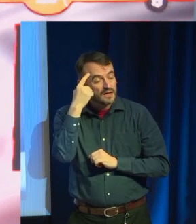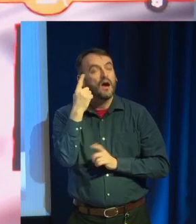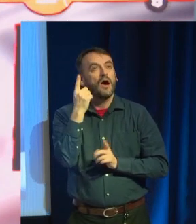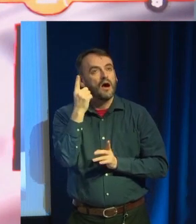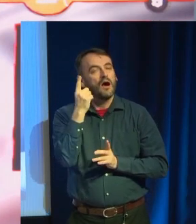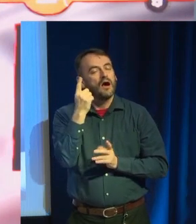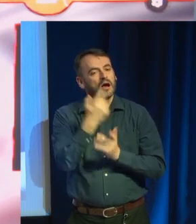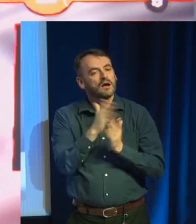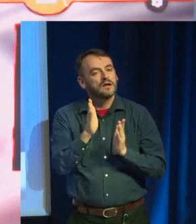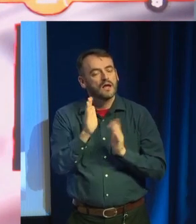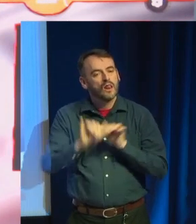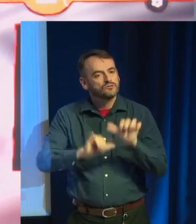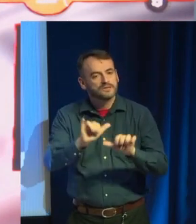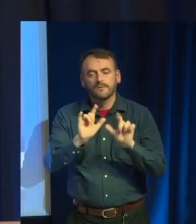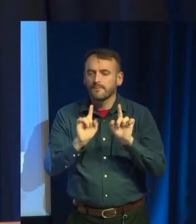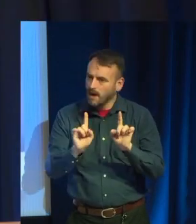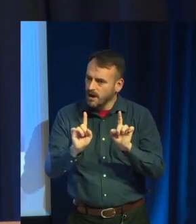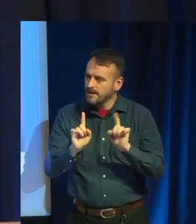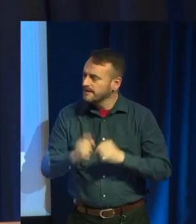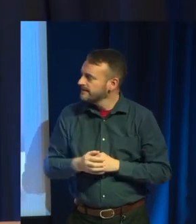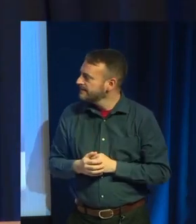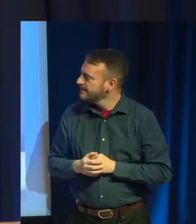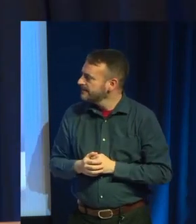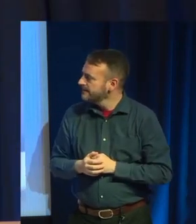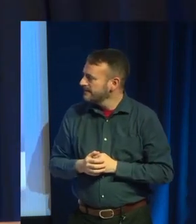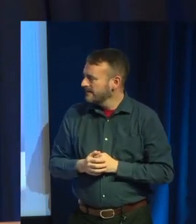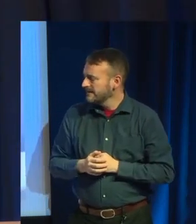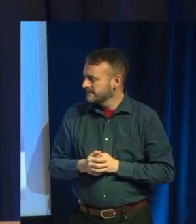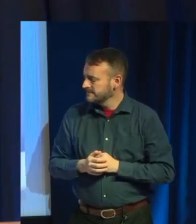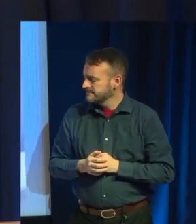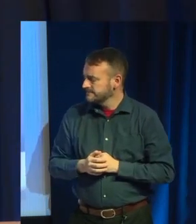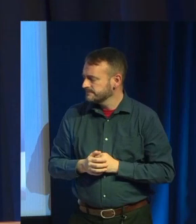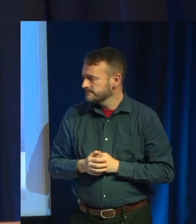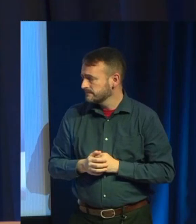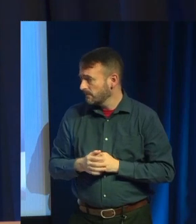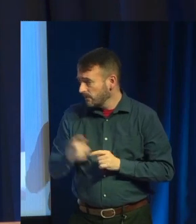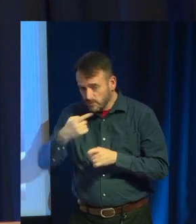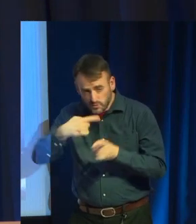but I can imagine that many of you who write